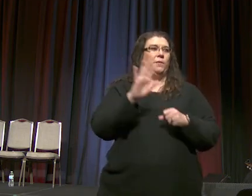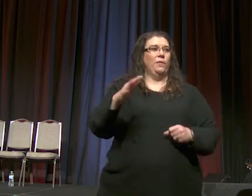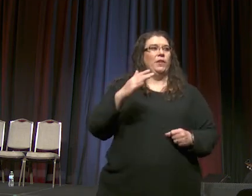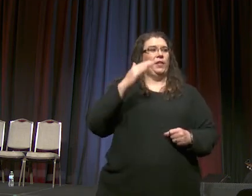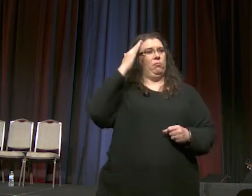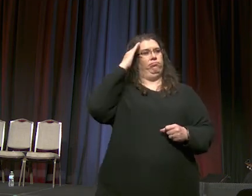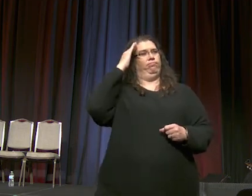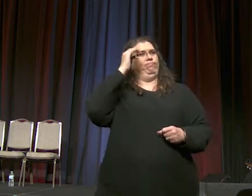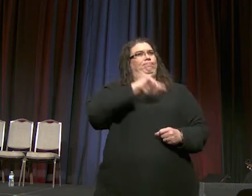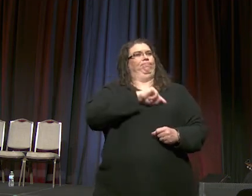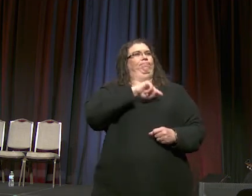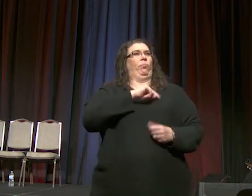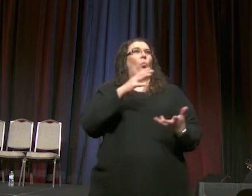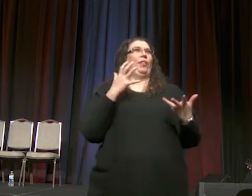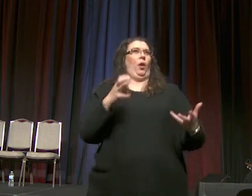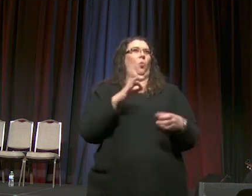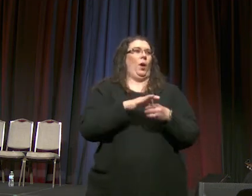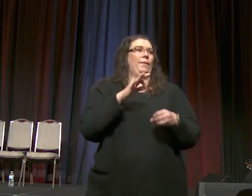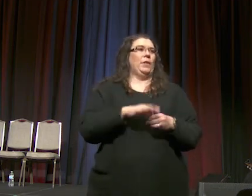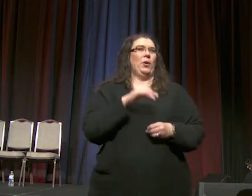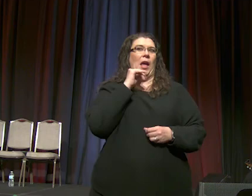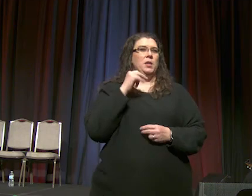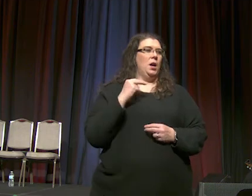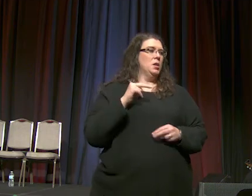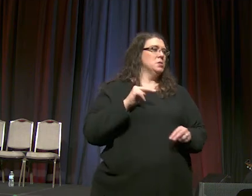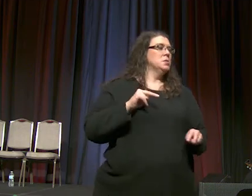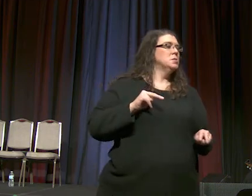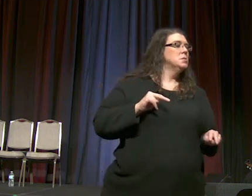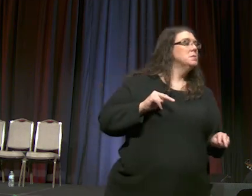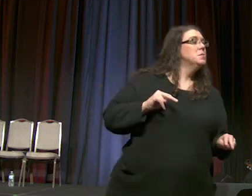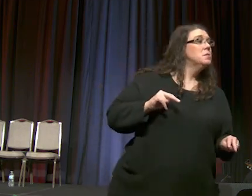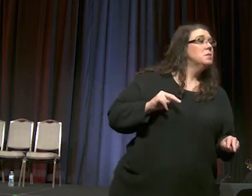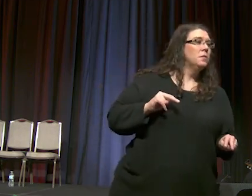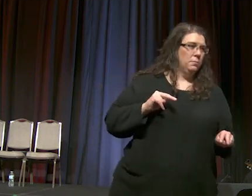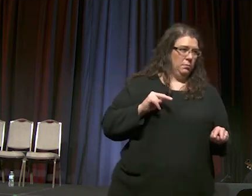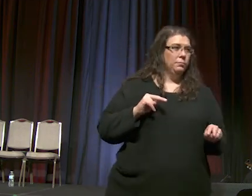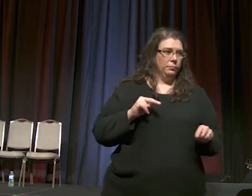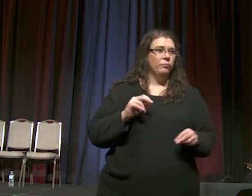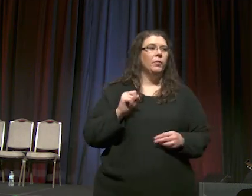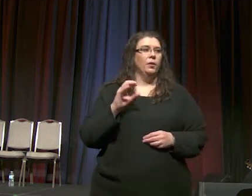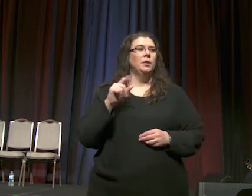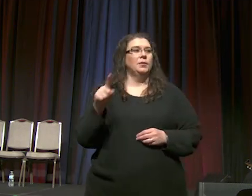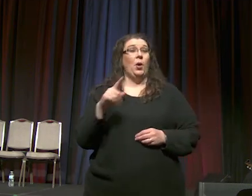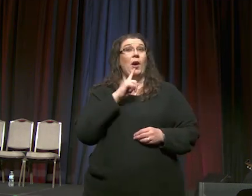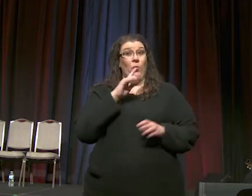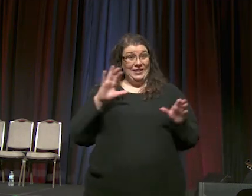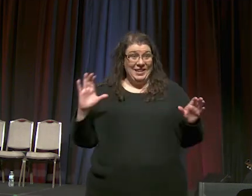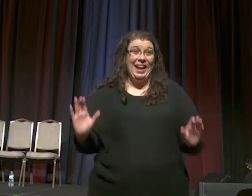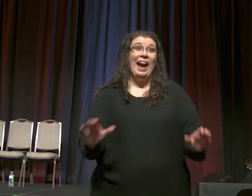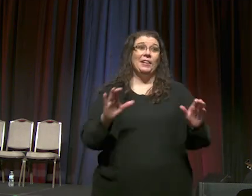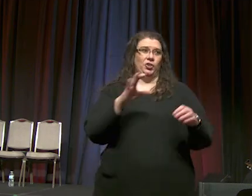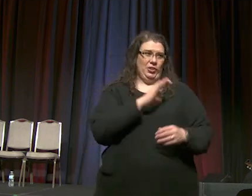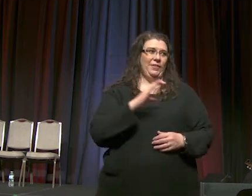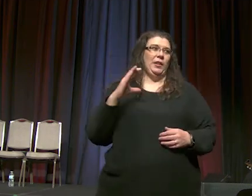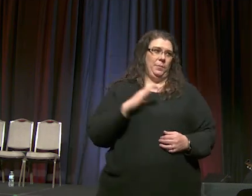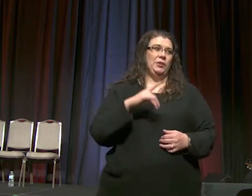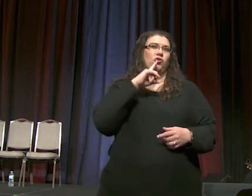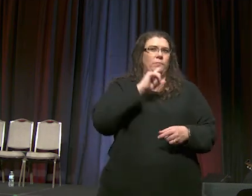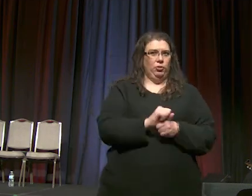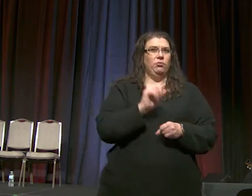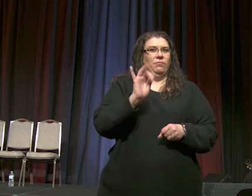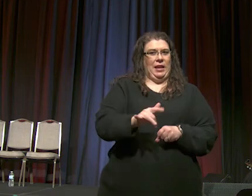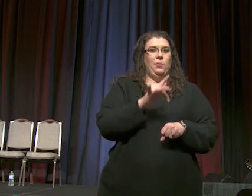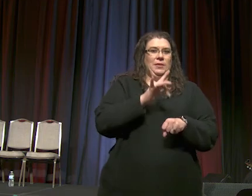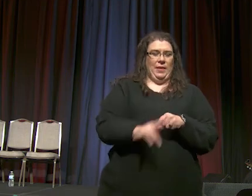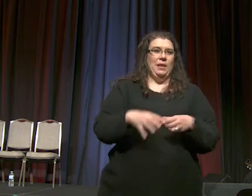conscience in the area and not to be monitored. And so it was an action of the Commission to make sure that that was